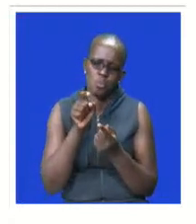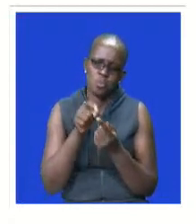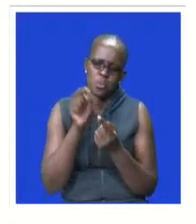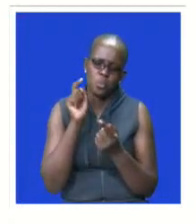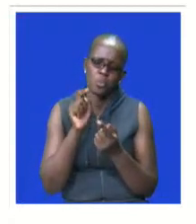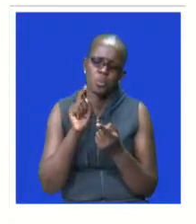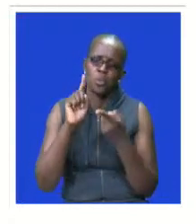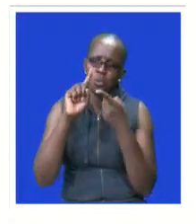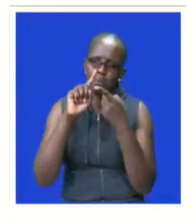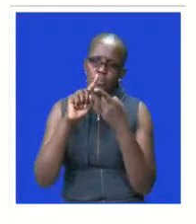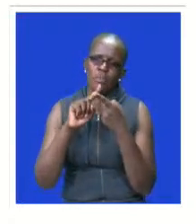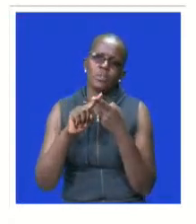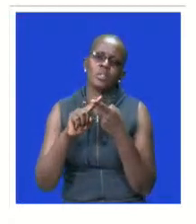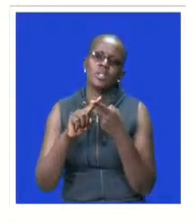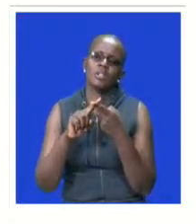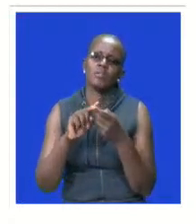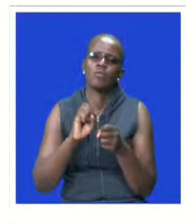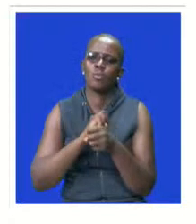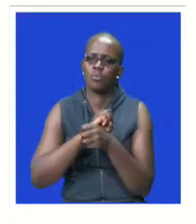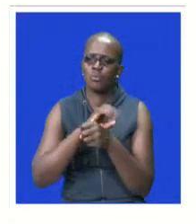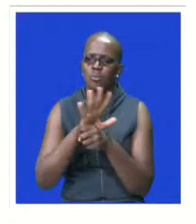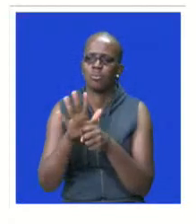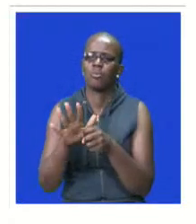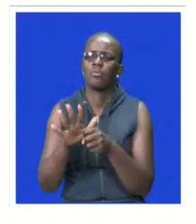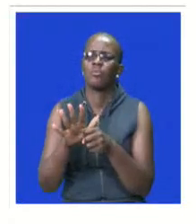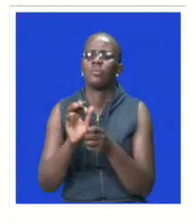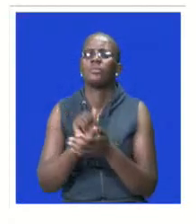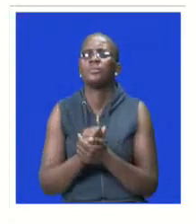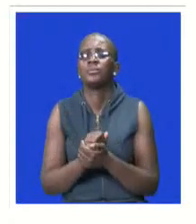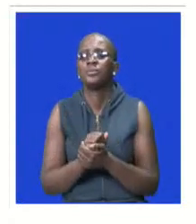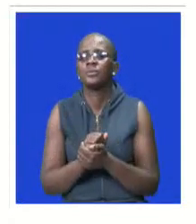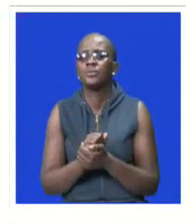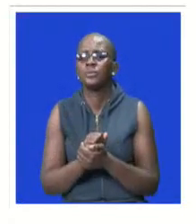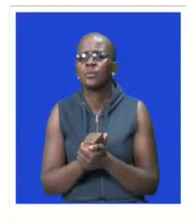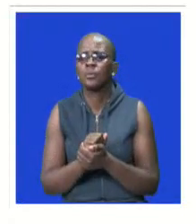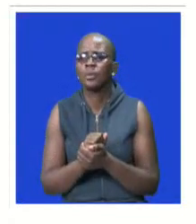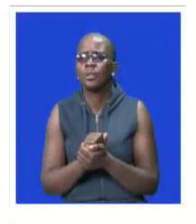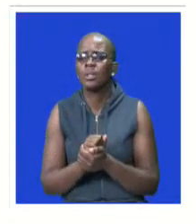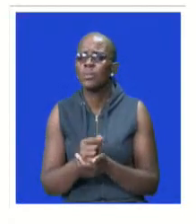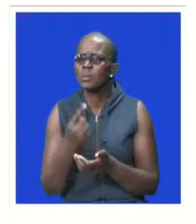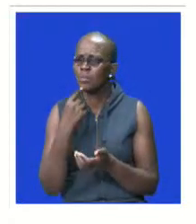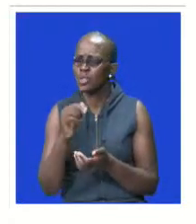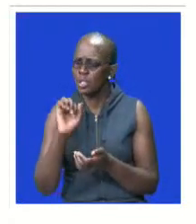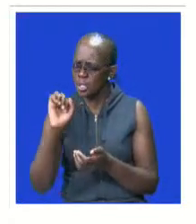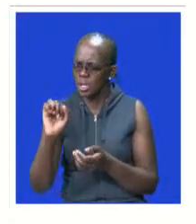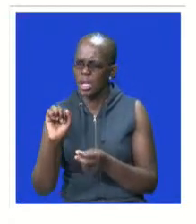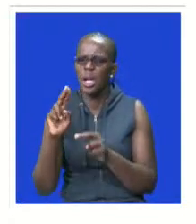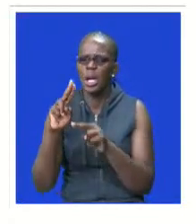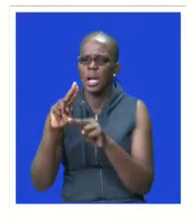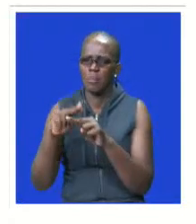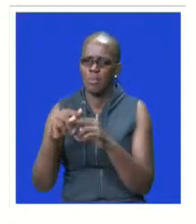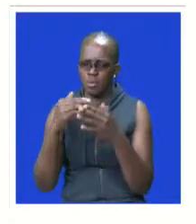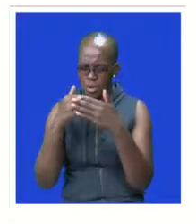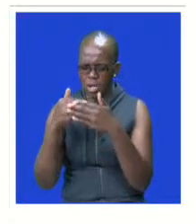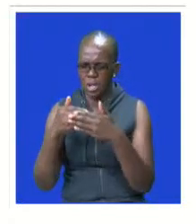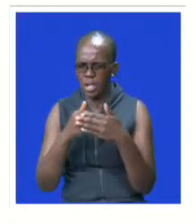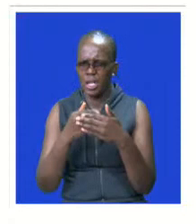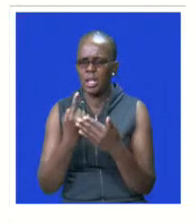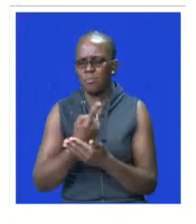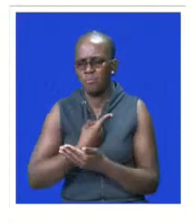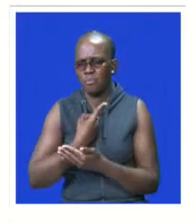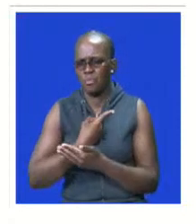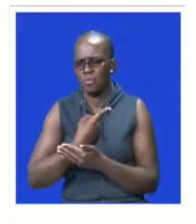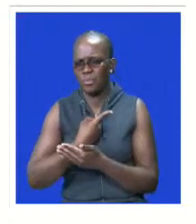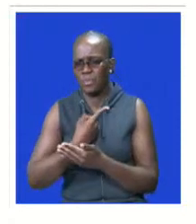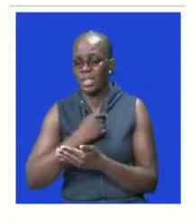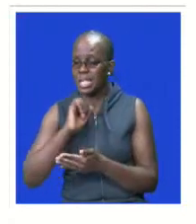tested positive for COVID-19 and has been told to self-isolate. We know that is what happens. So you have a close friend